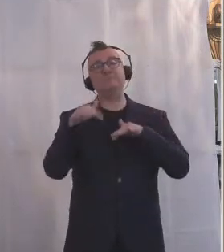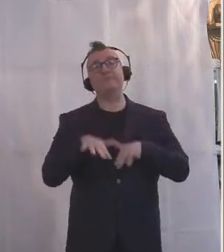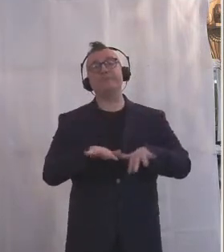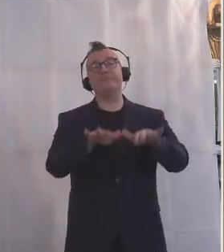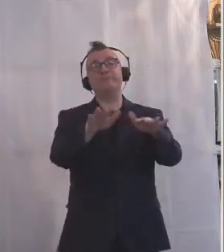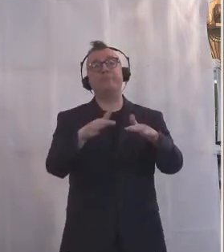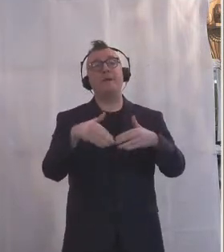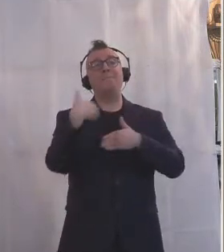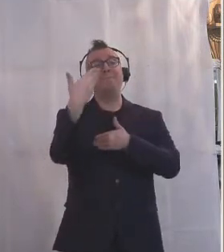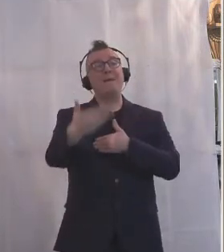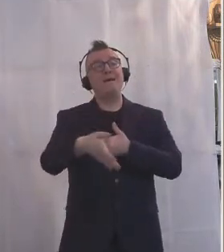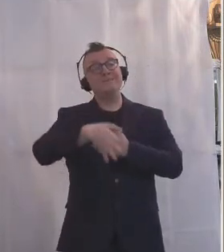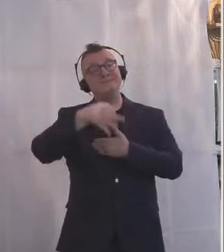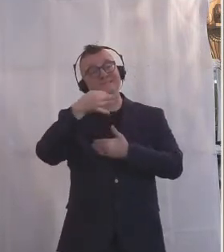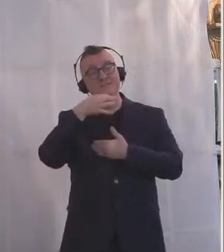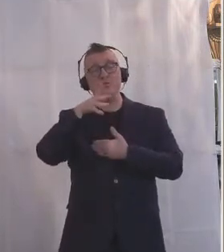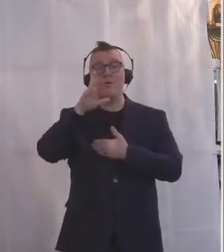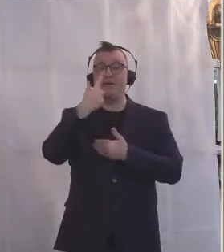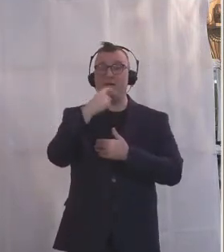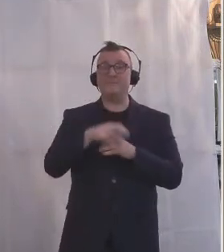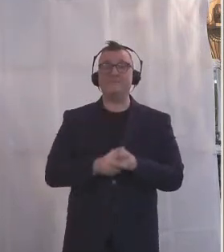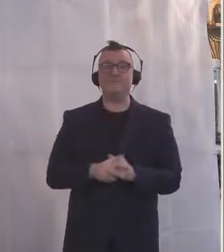back.